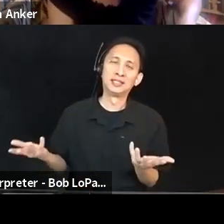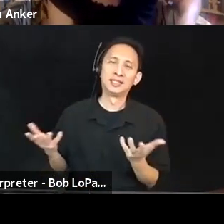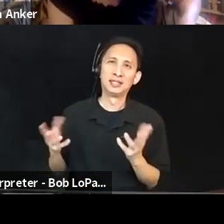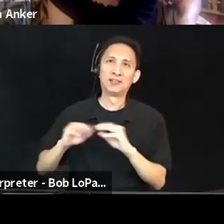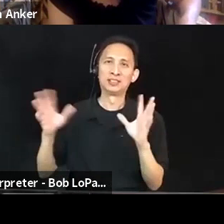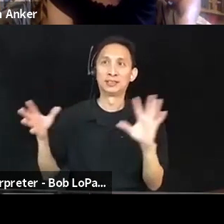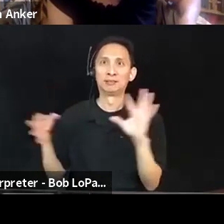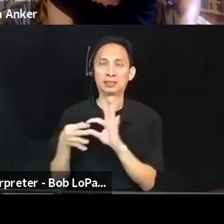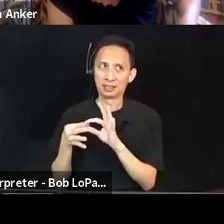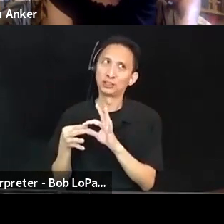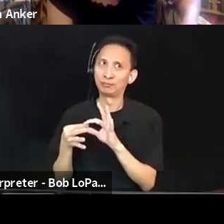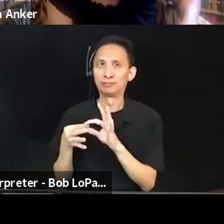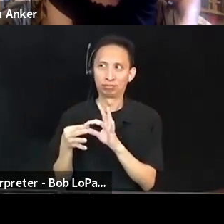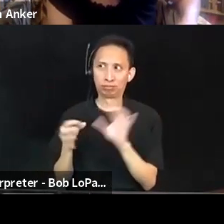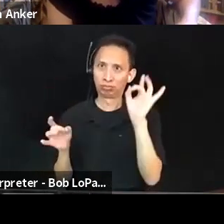reconciliation, yes.